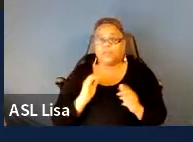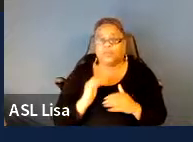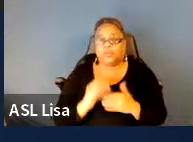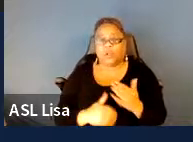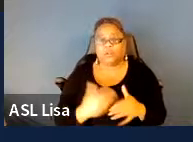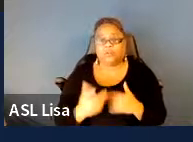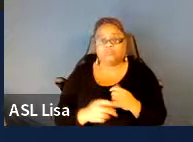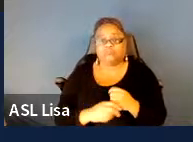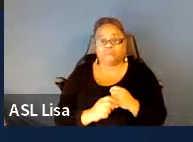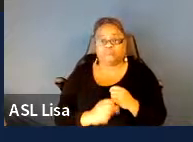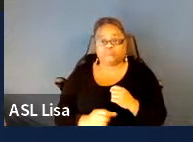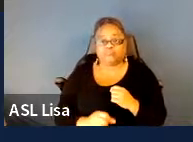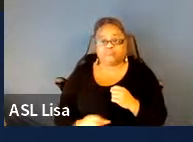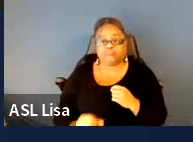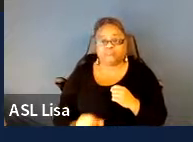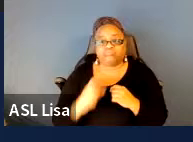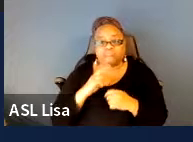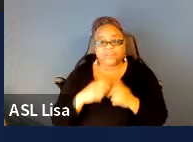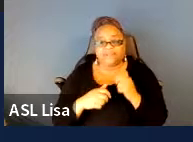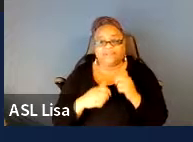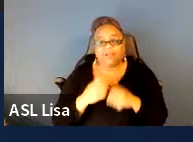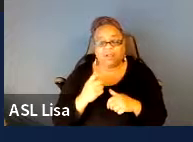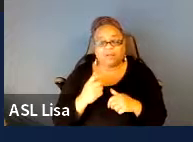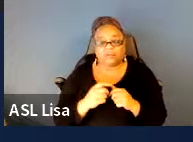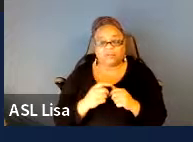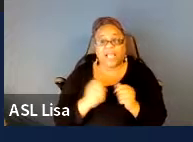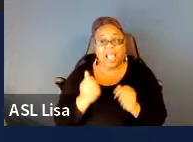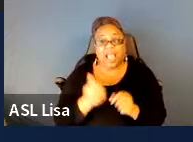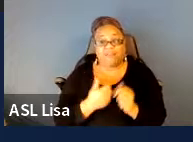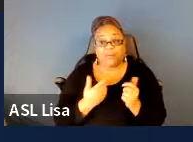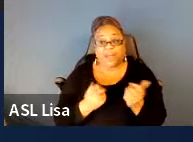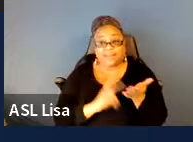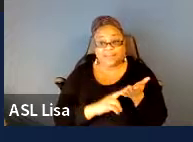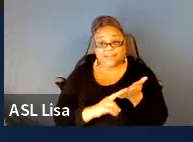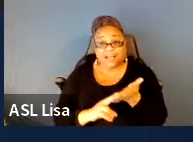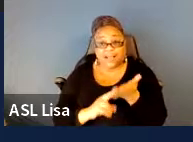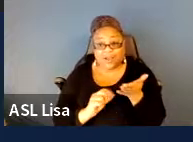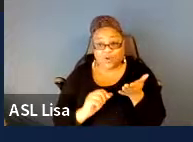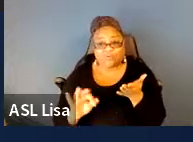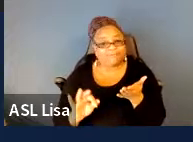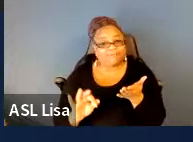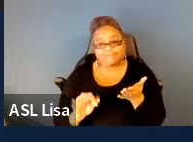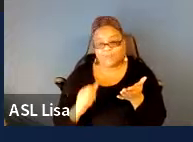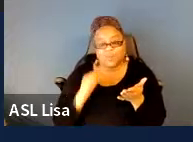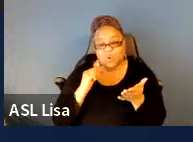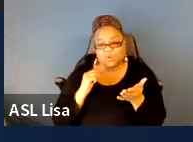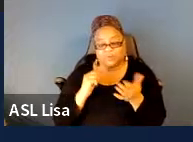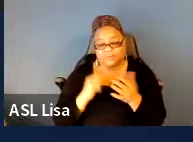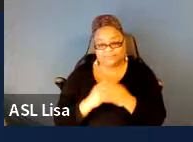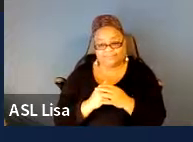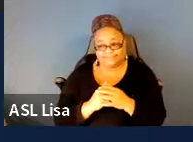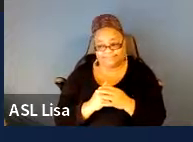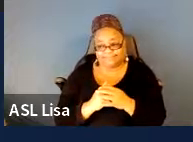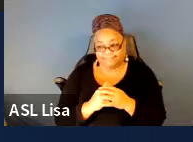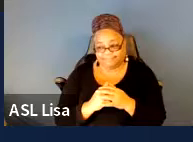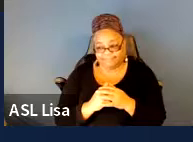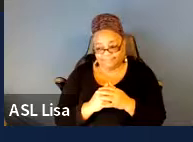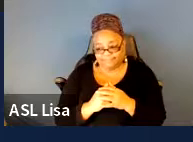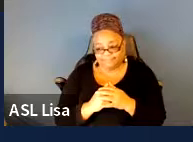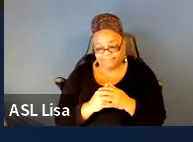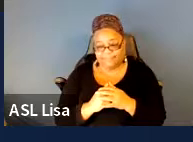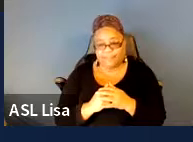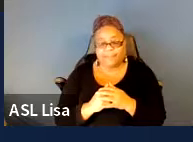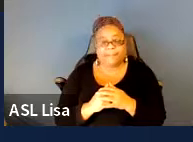would be very difficult to get everyone to sign off on, to say that, yes, you can use this symbol that